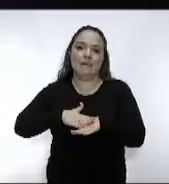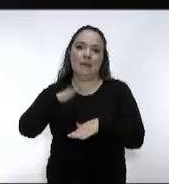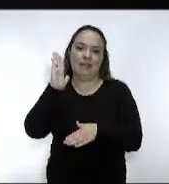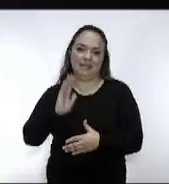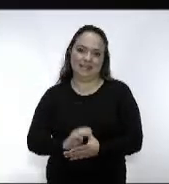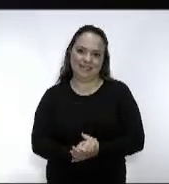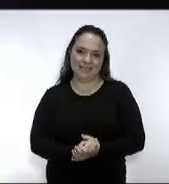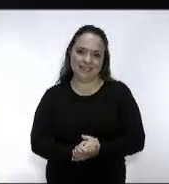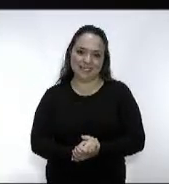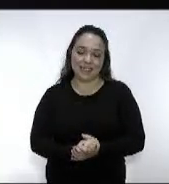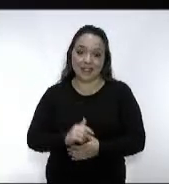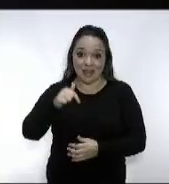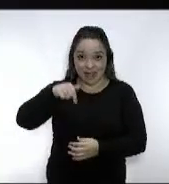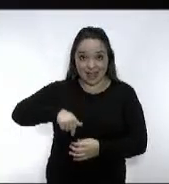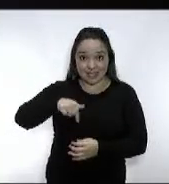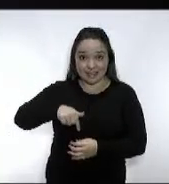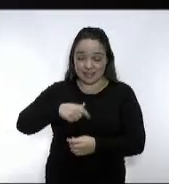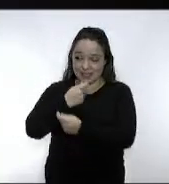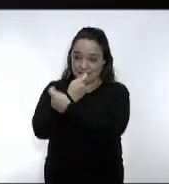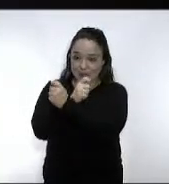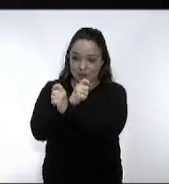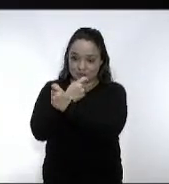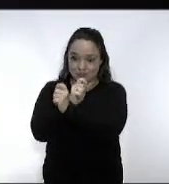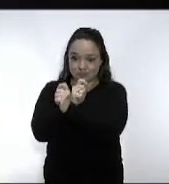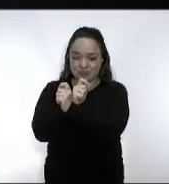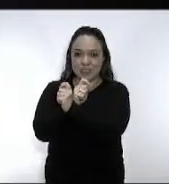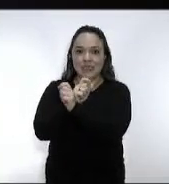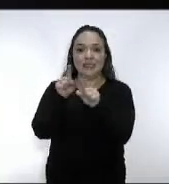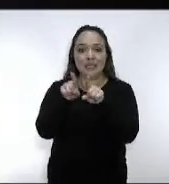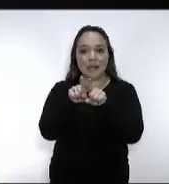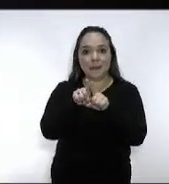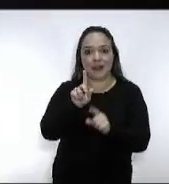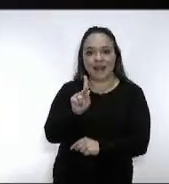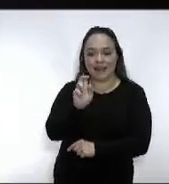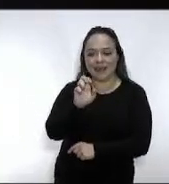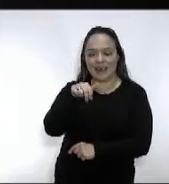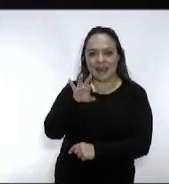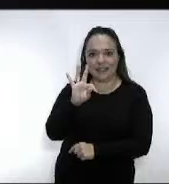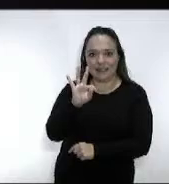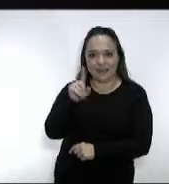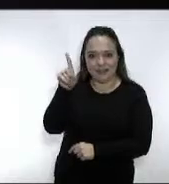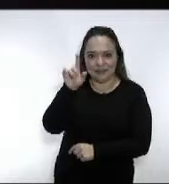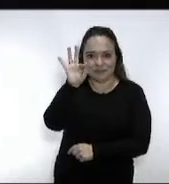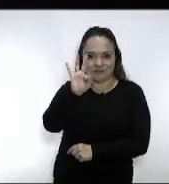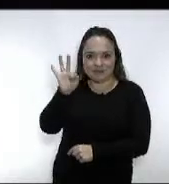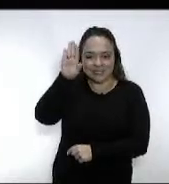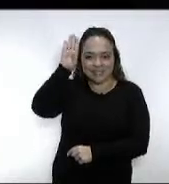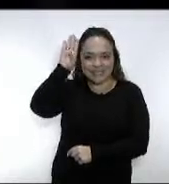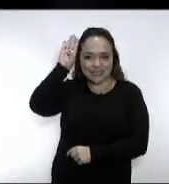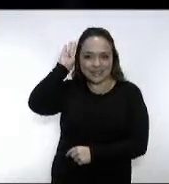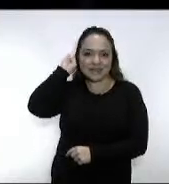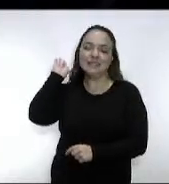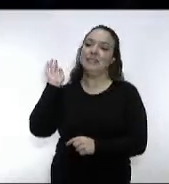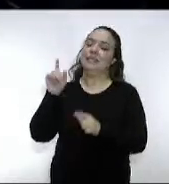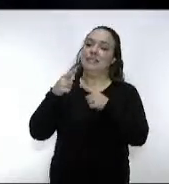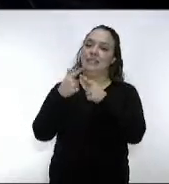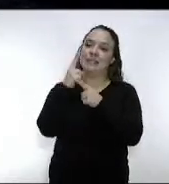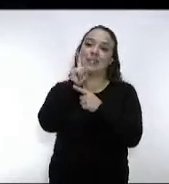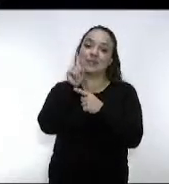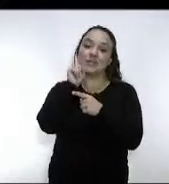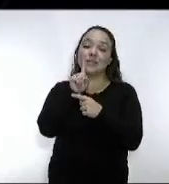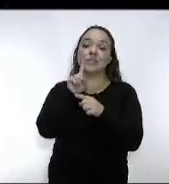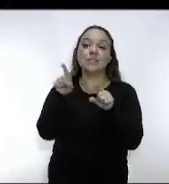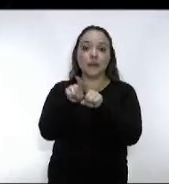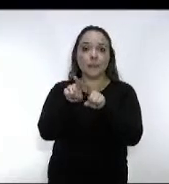greater. But we here from PUC-Paraná and also from Kent State University, we have deposited in you all